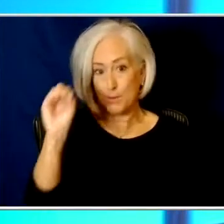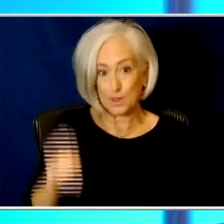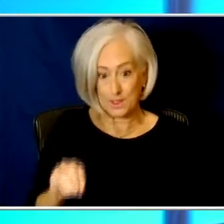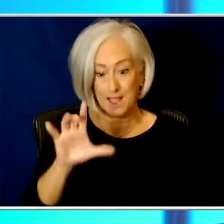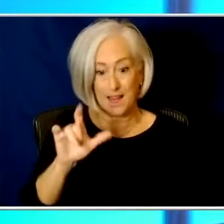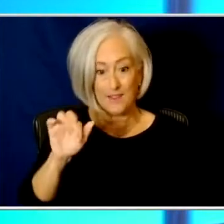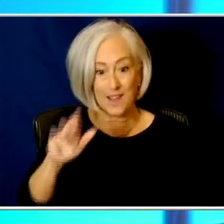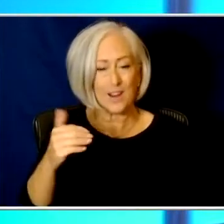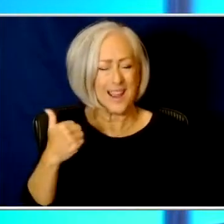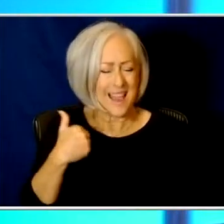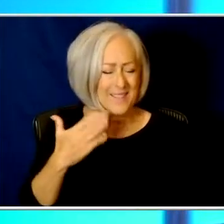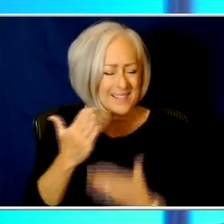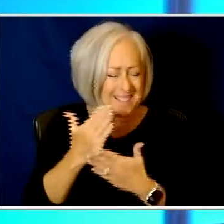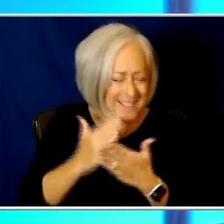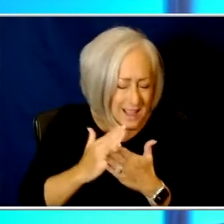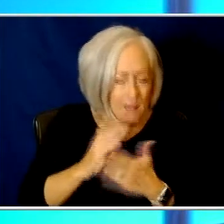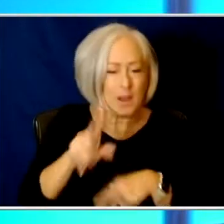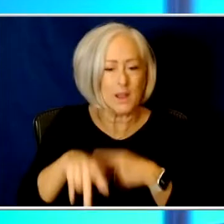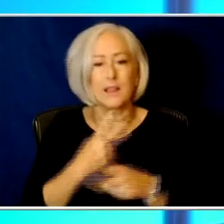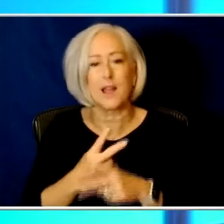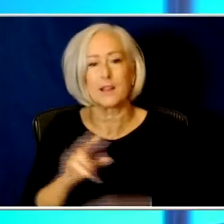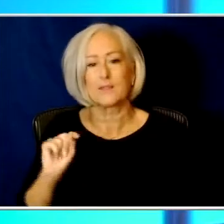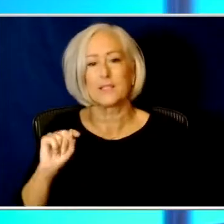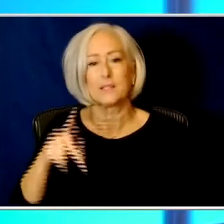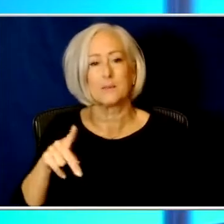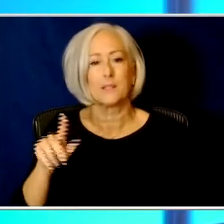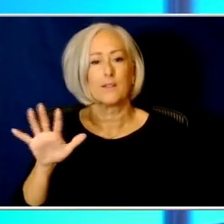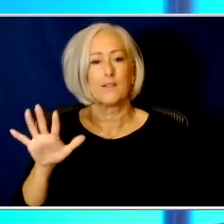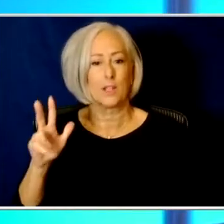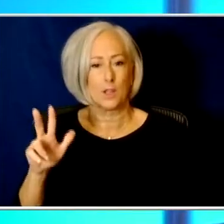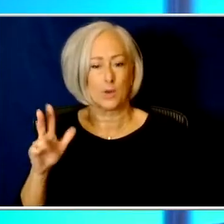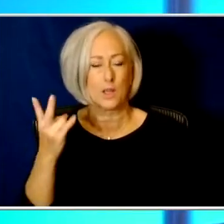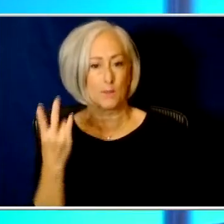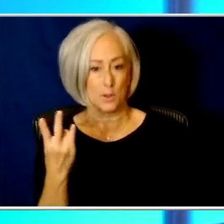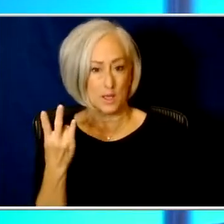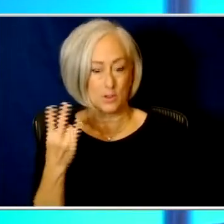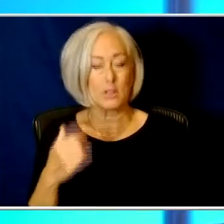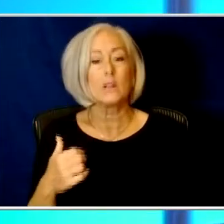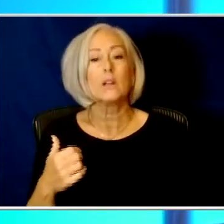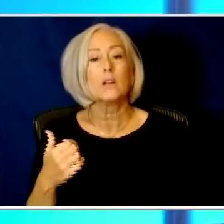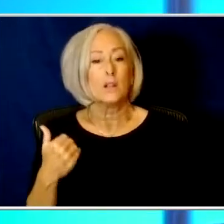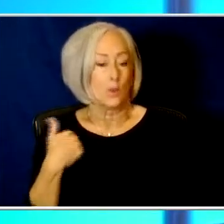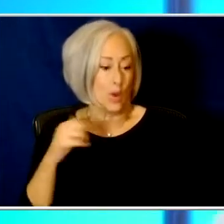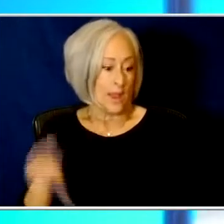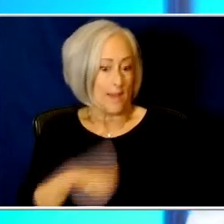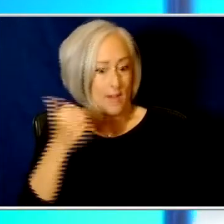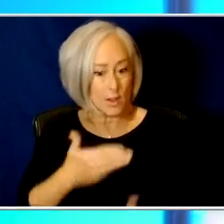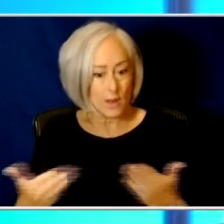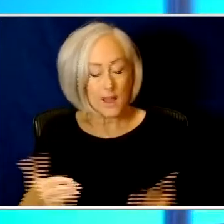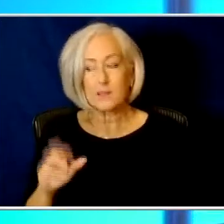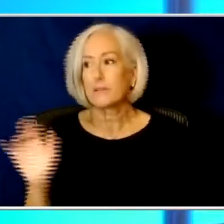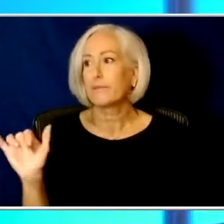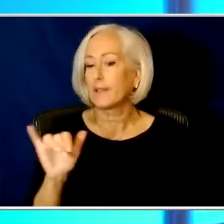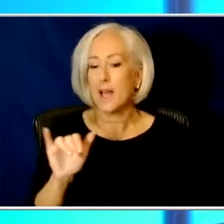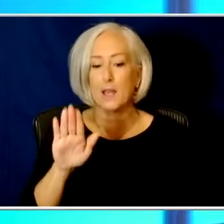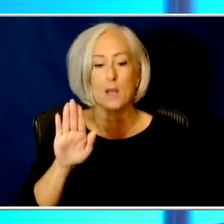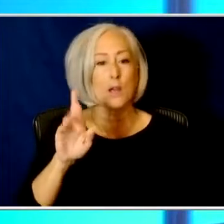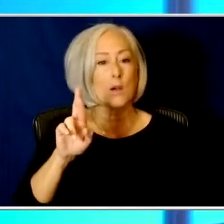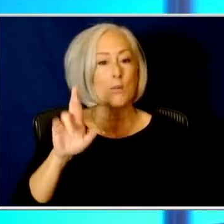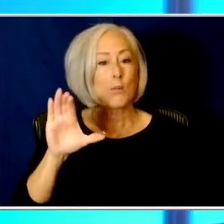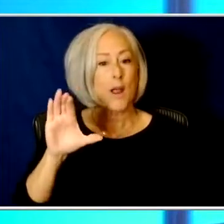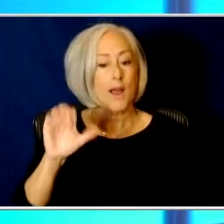kind. So that's important. But we have other mutations that's also happening. The BRCA1 mutation, I know a lot of you